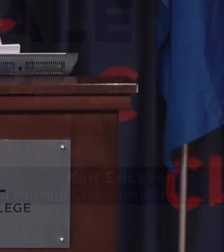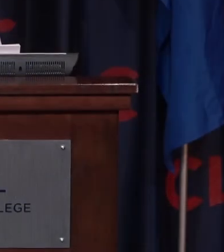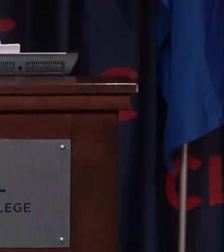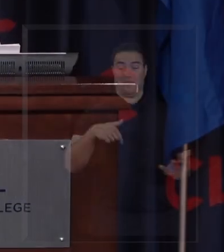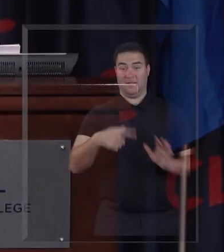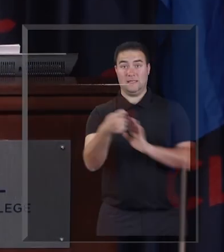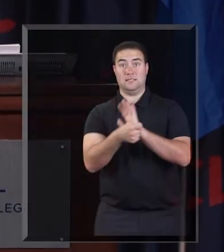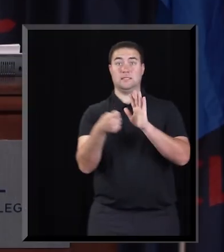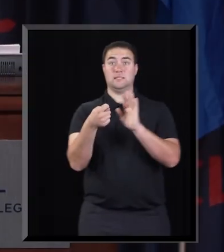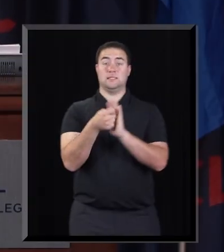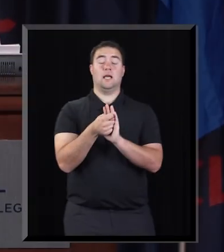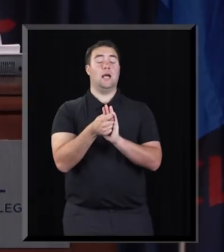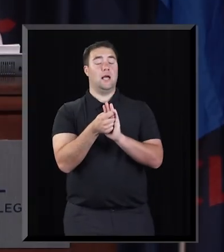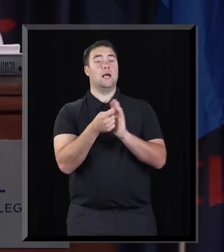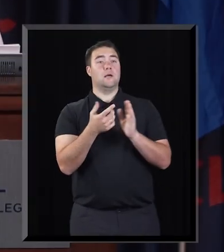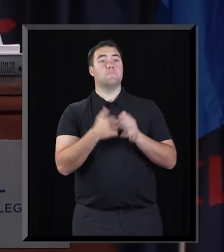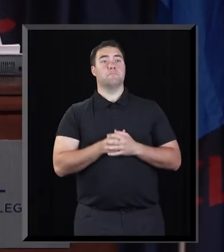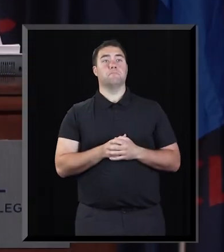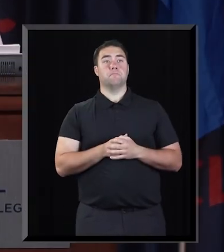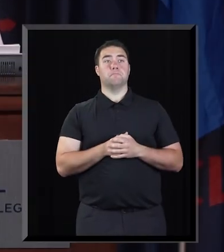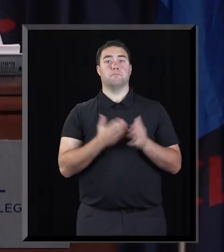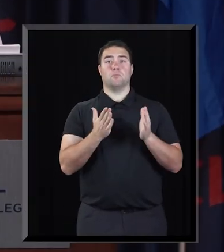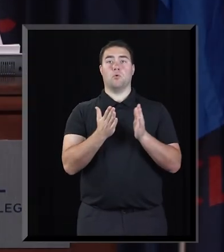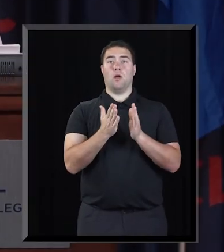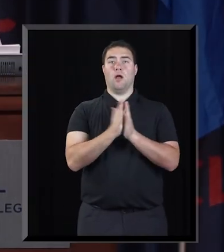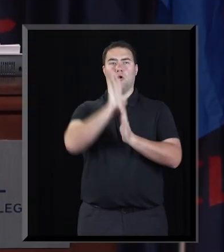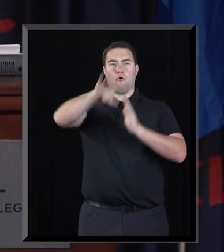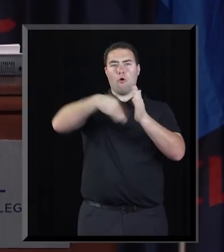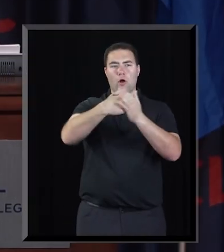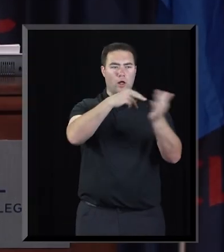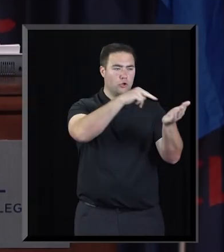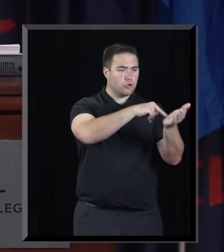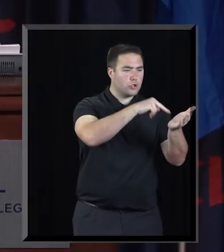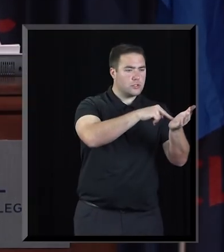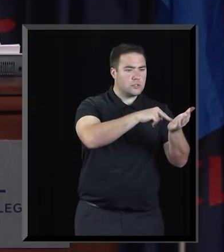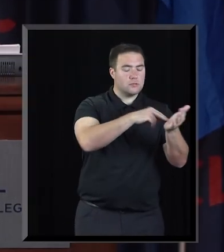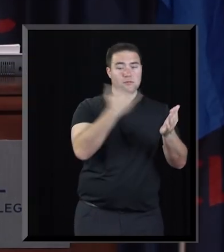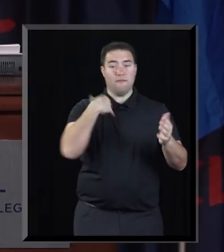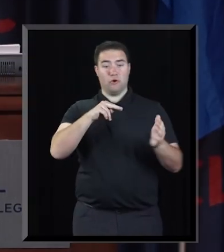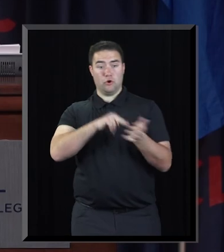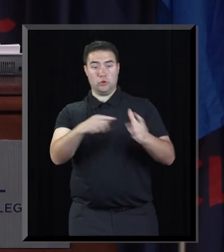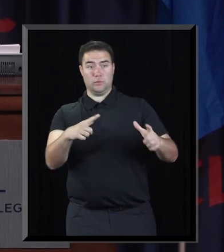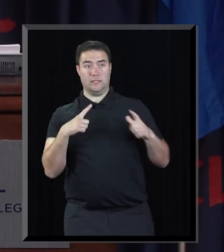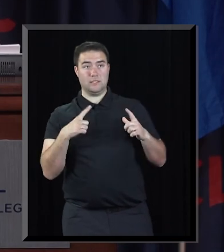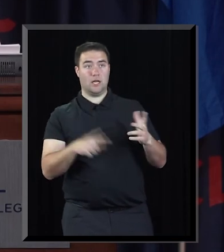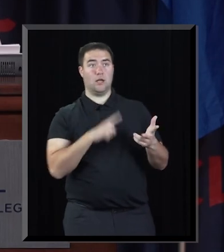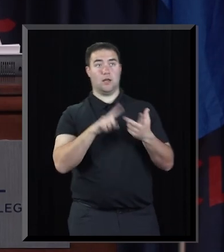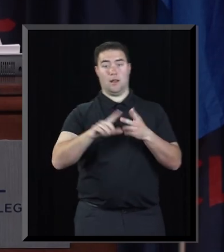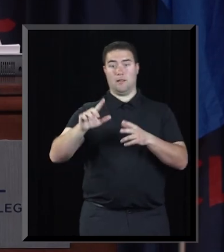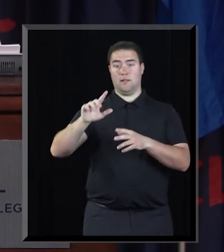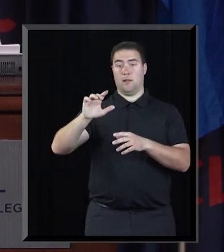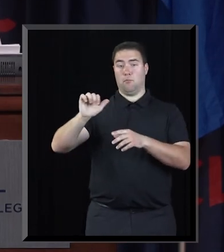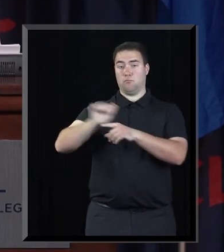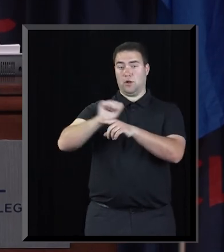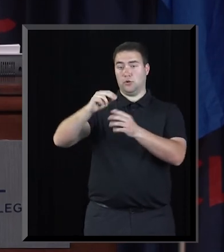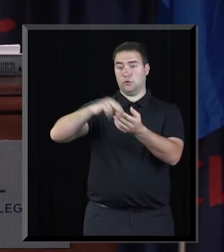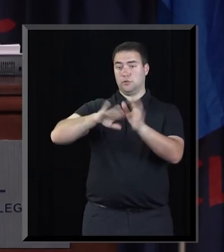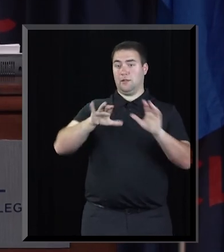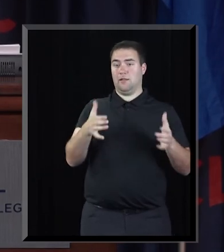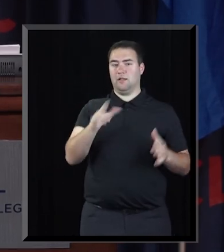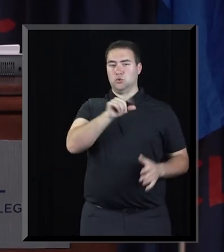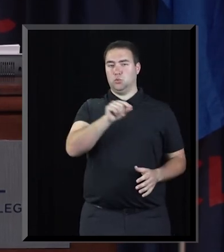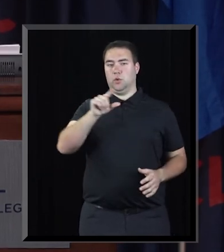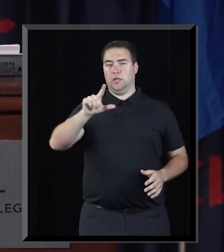At this time, we would like to ask all the nurses, retired nurses, and the practical nursing class of 2020